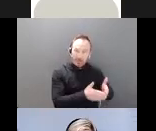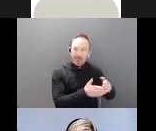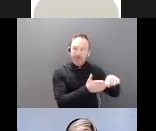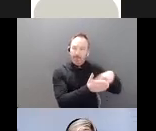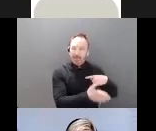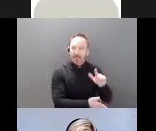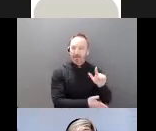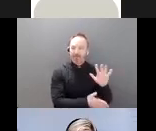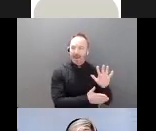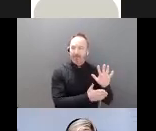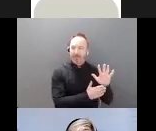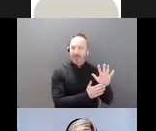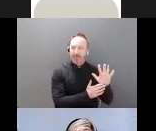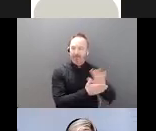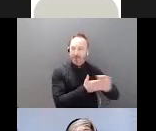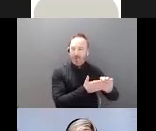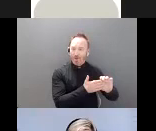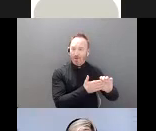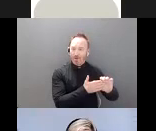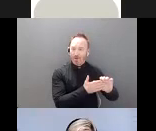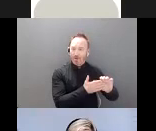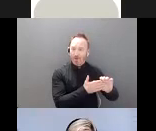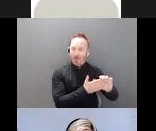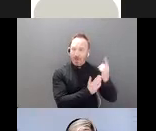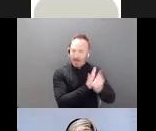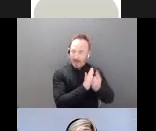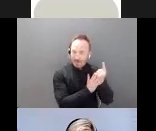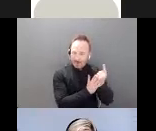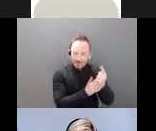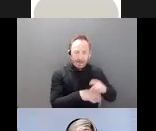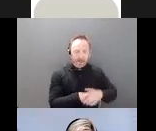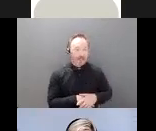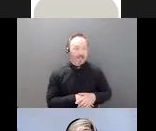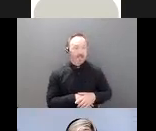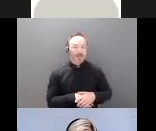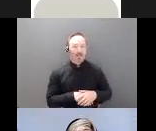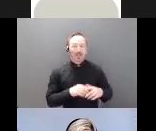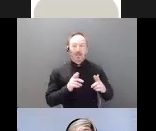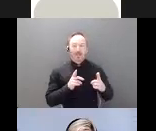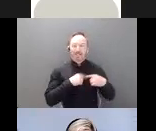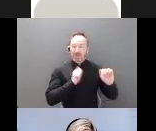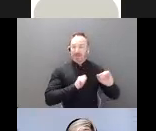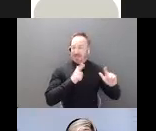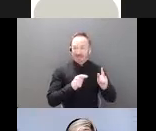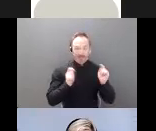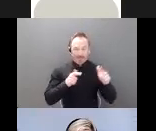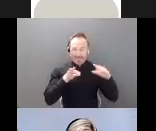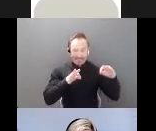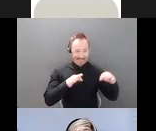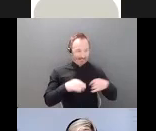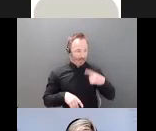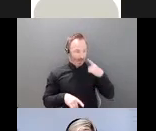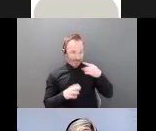example. So it's really, I'm going to just quickly go through because I know it's 1:45.